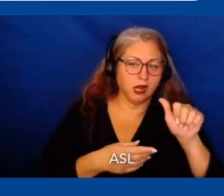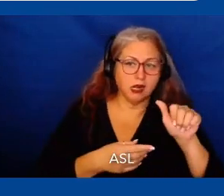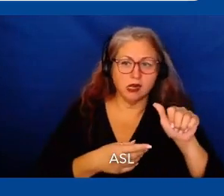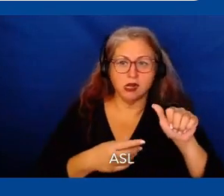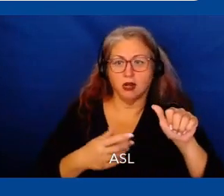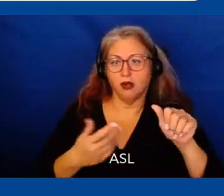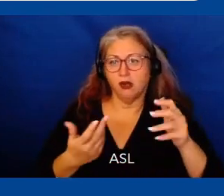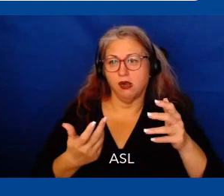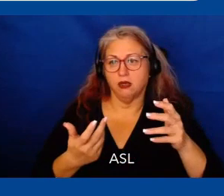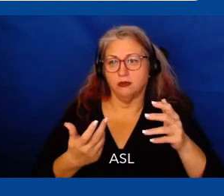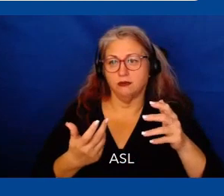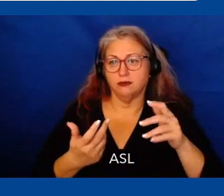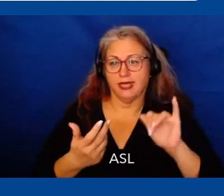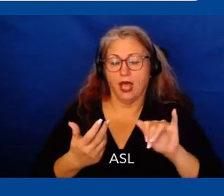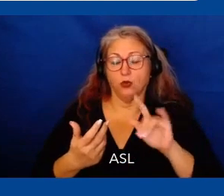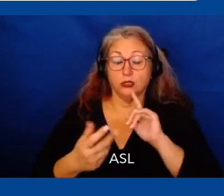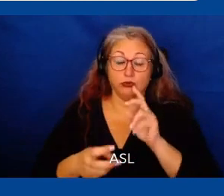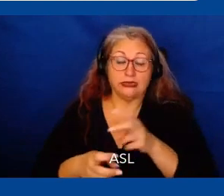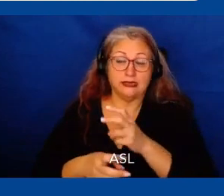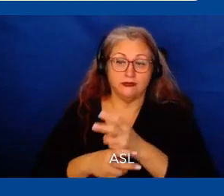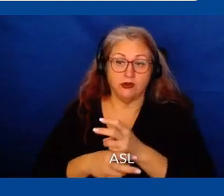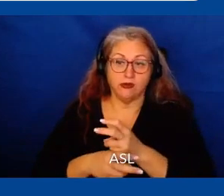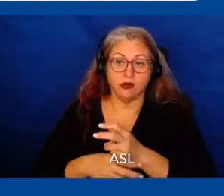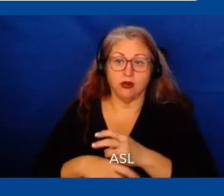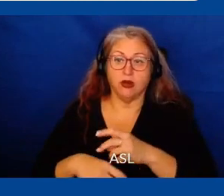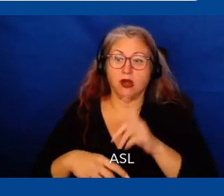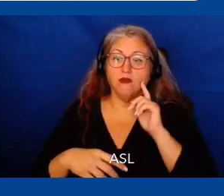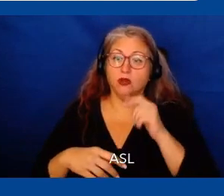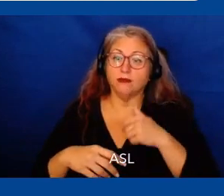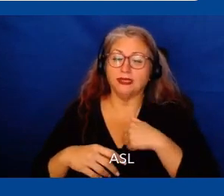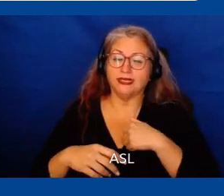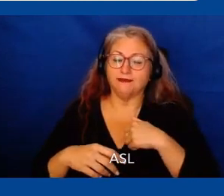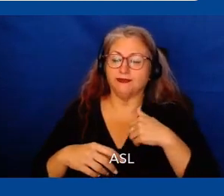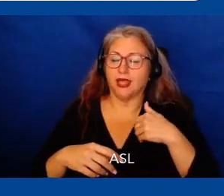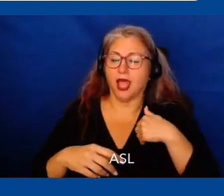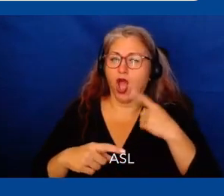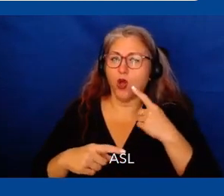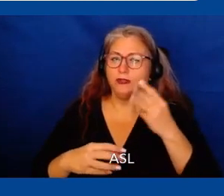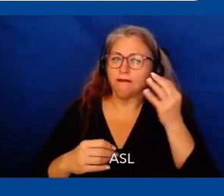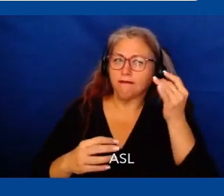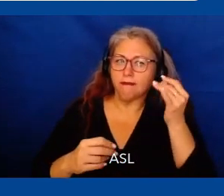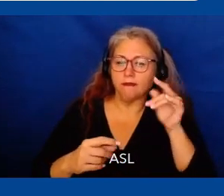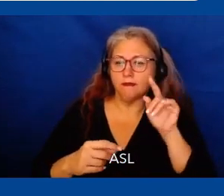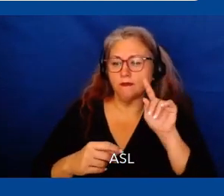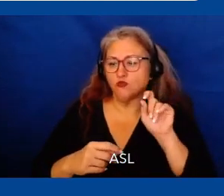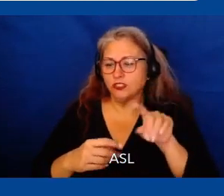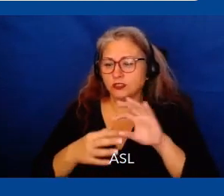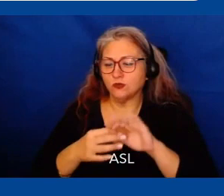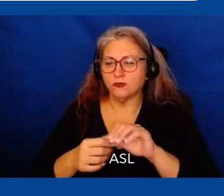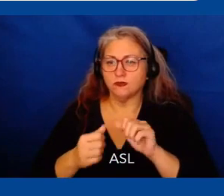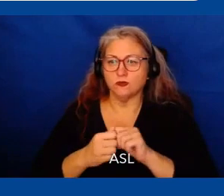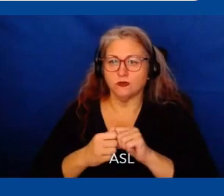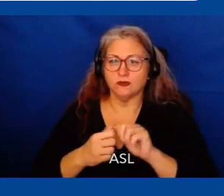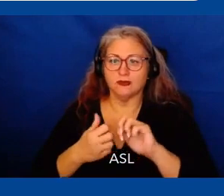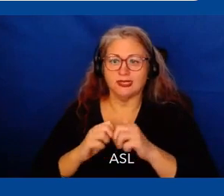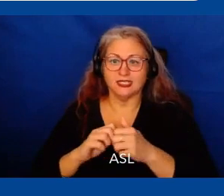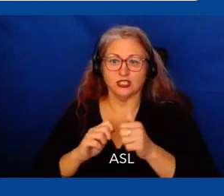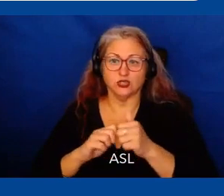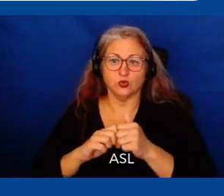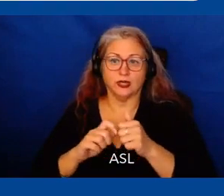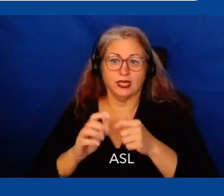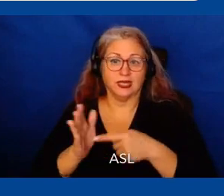was difficult. For me, there's a big question that had to do with the issues around